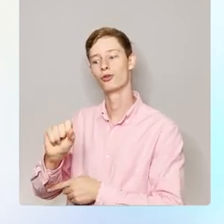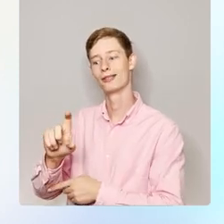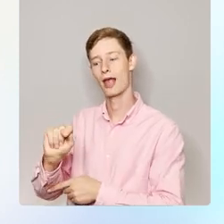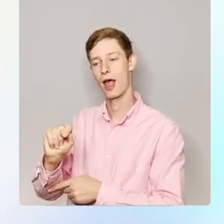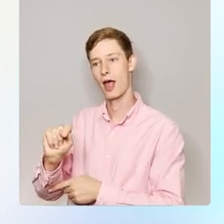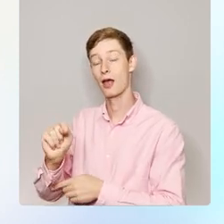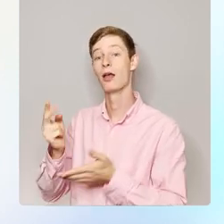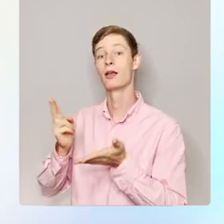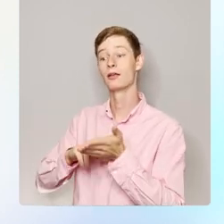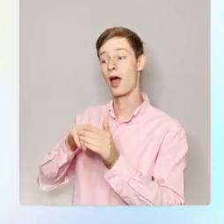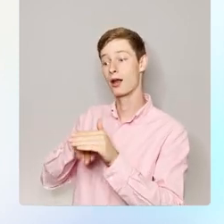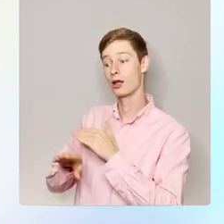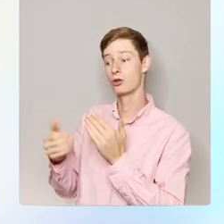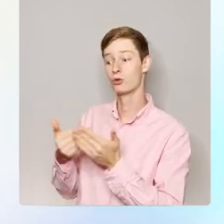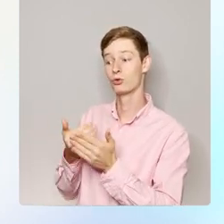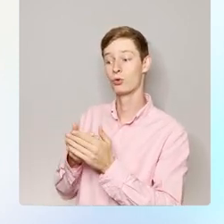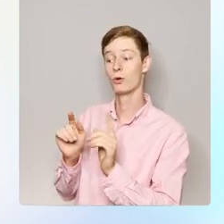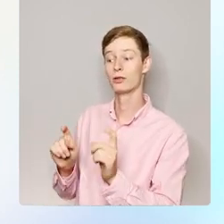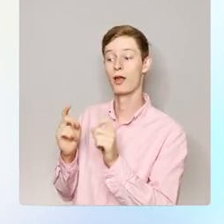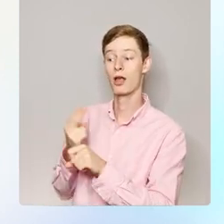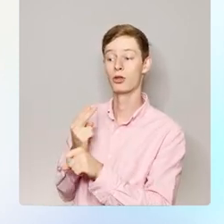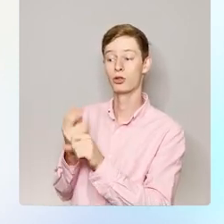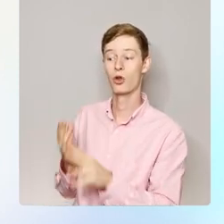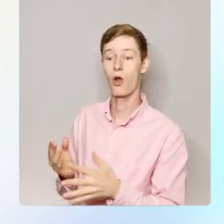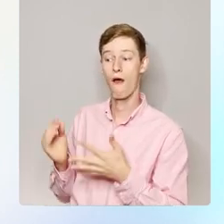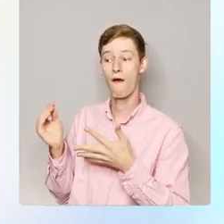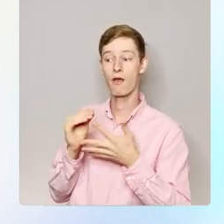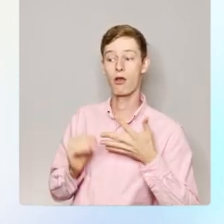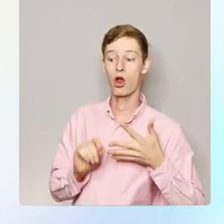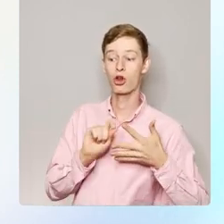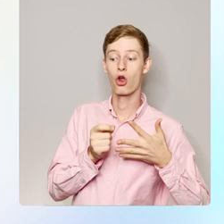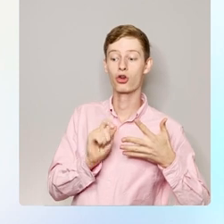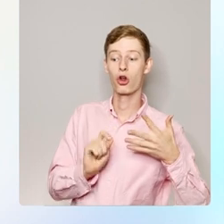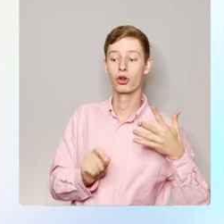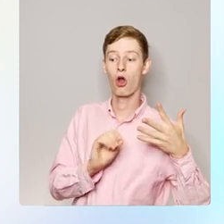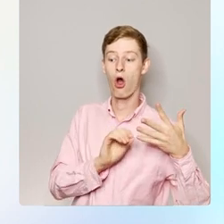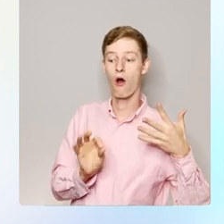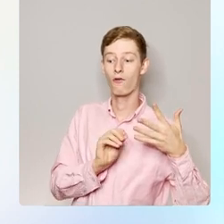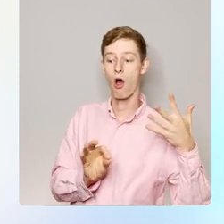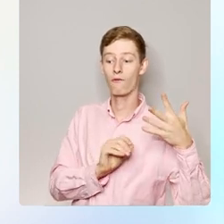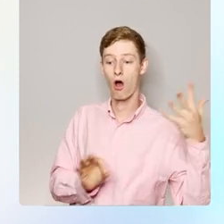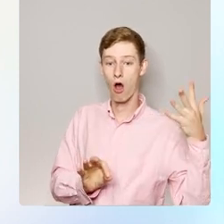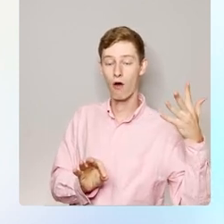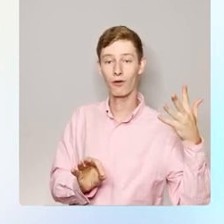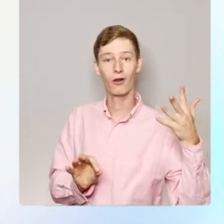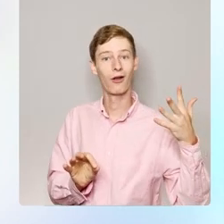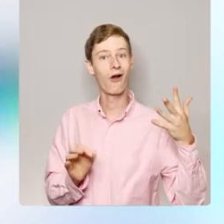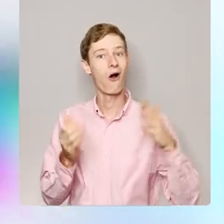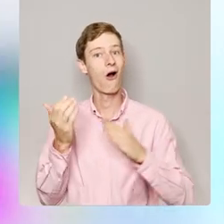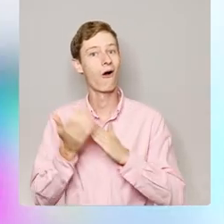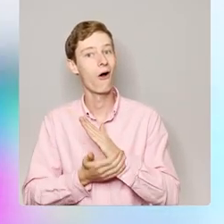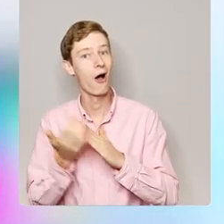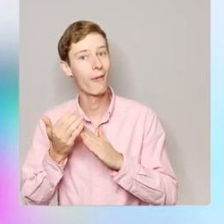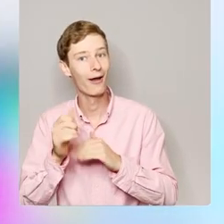user and disable system features that could impact your test, all without human